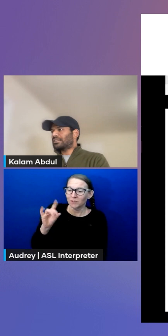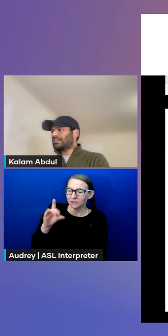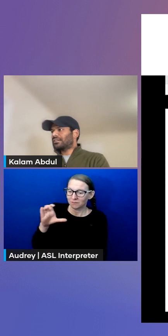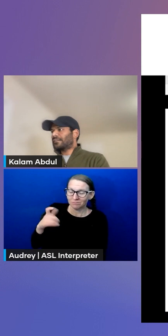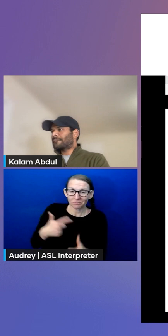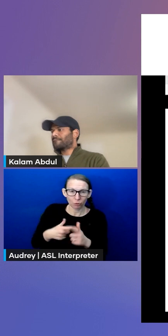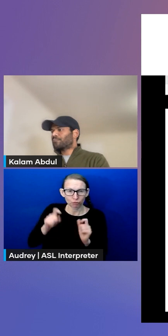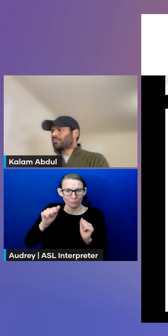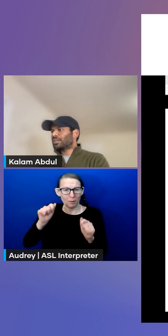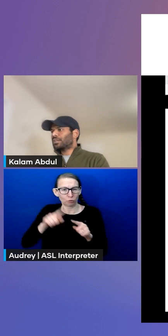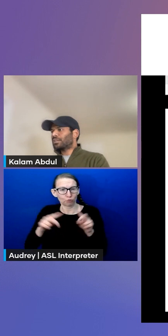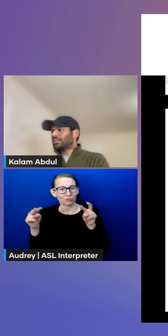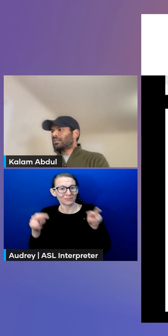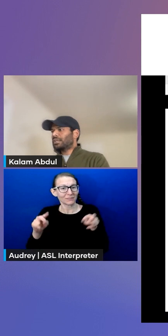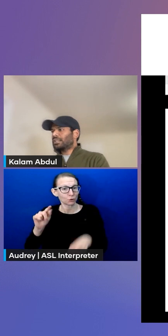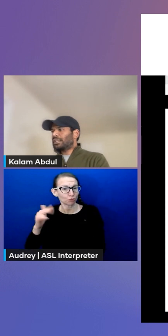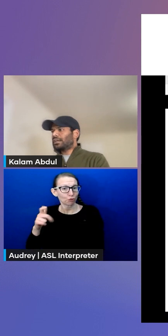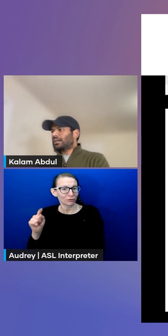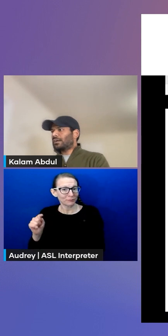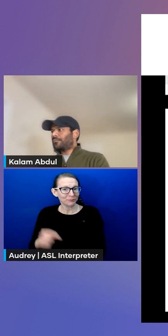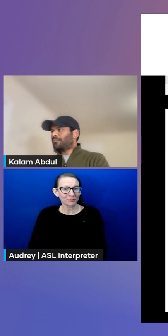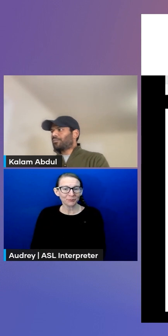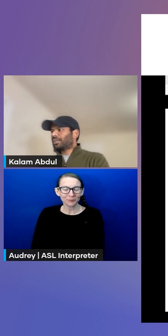in here.